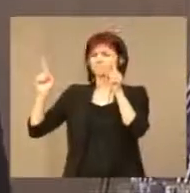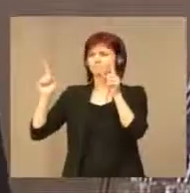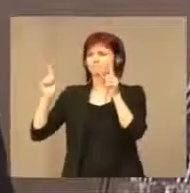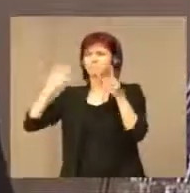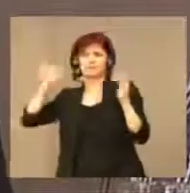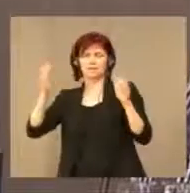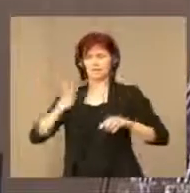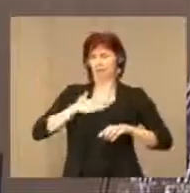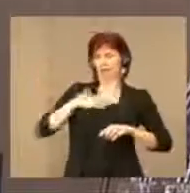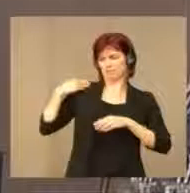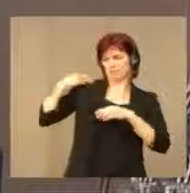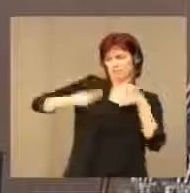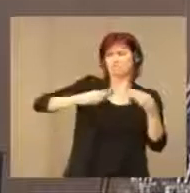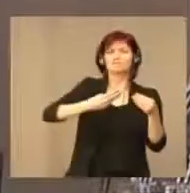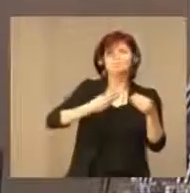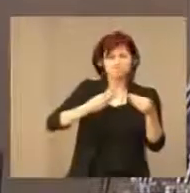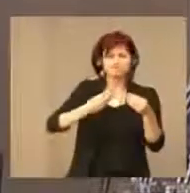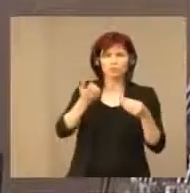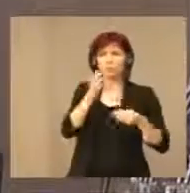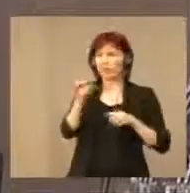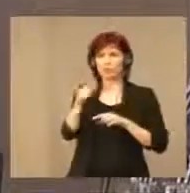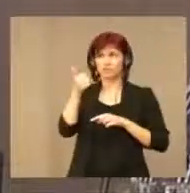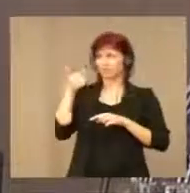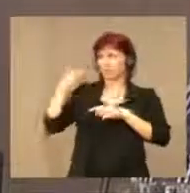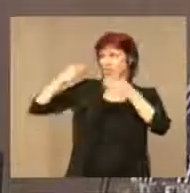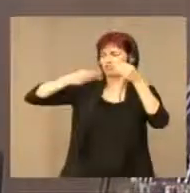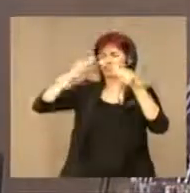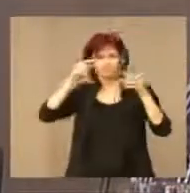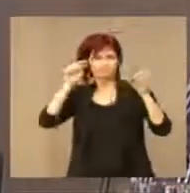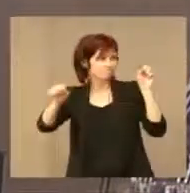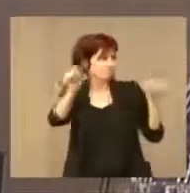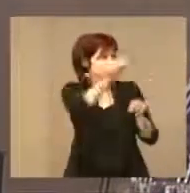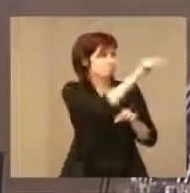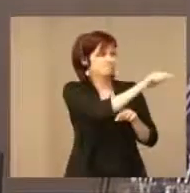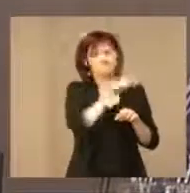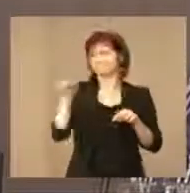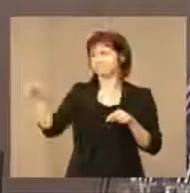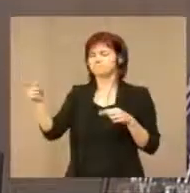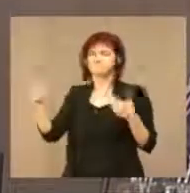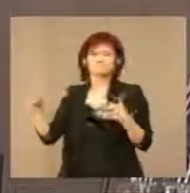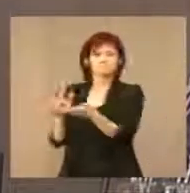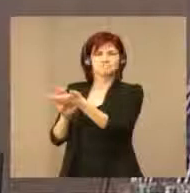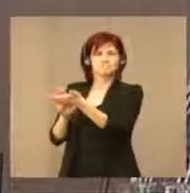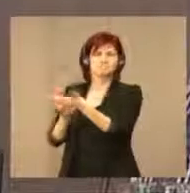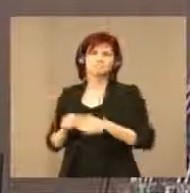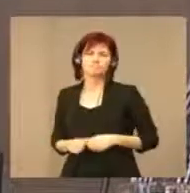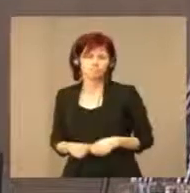my generation or other generations around me. And so, if I could make a